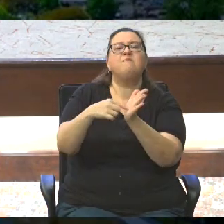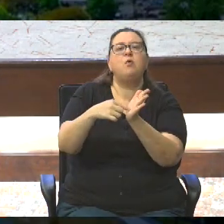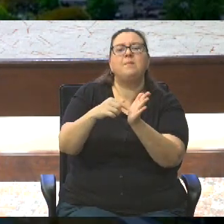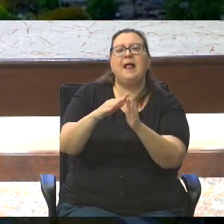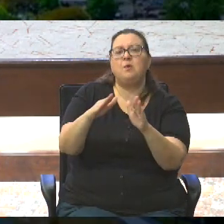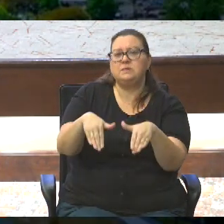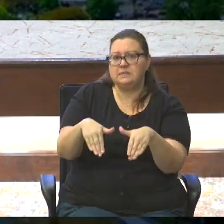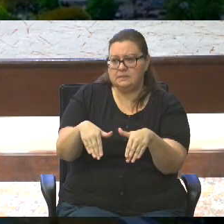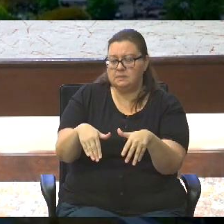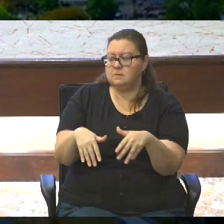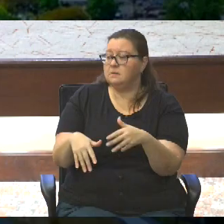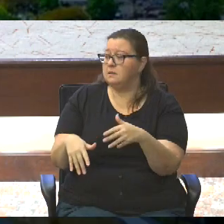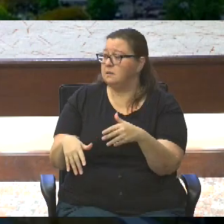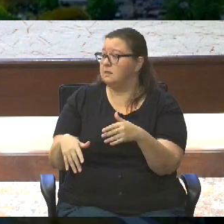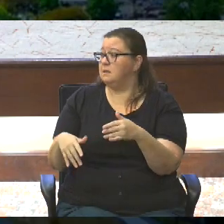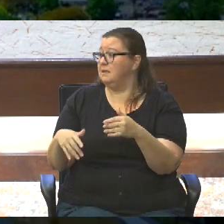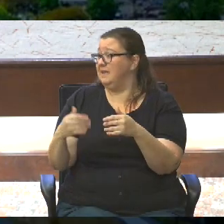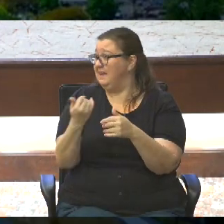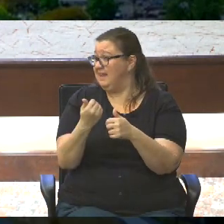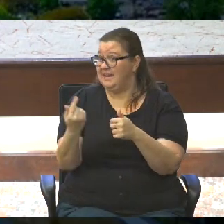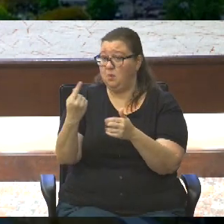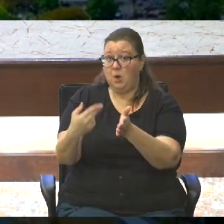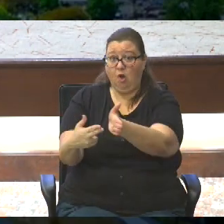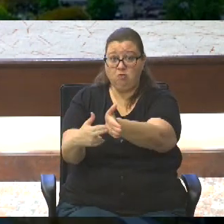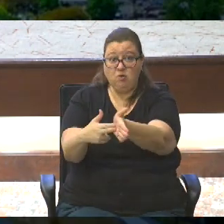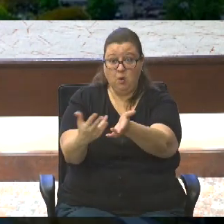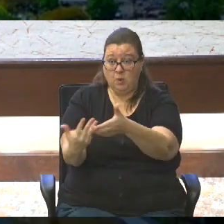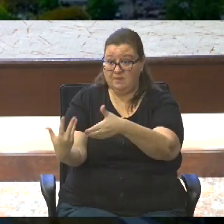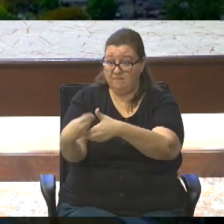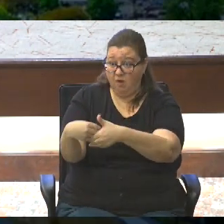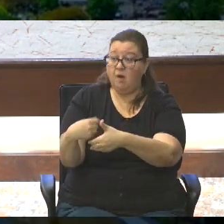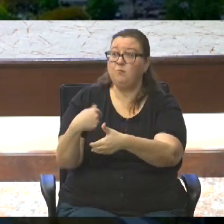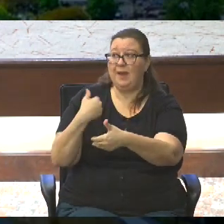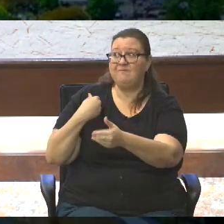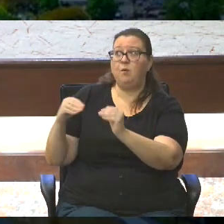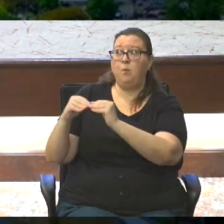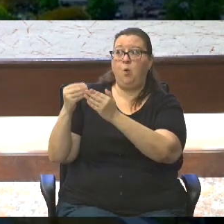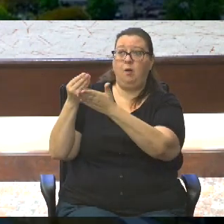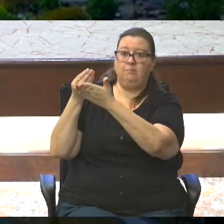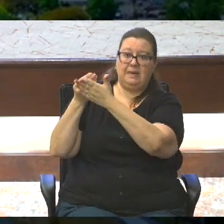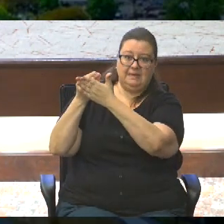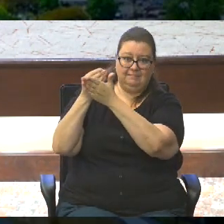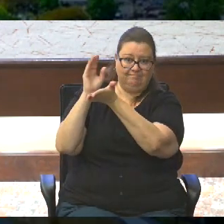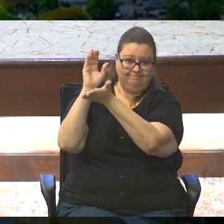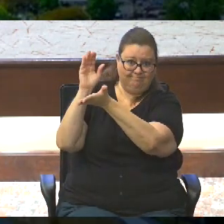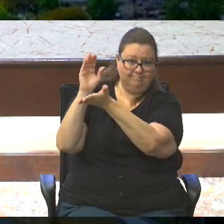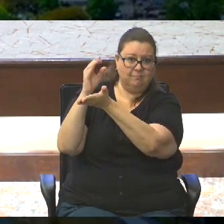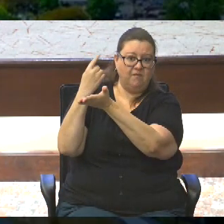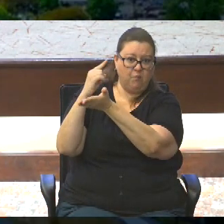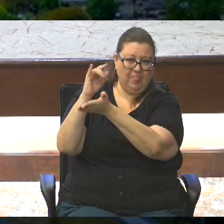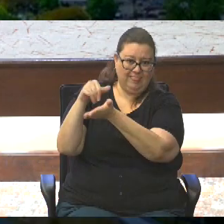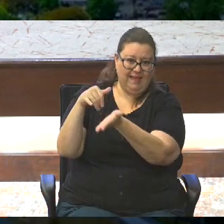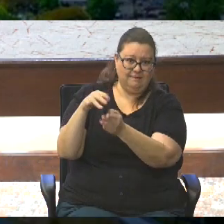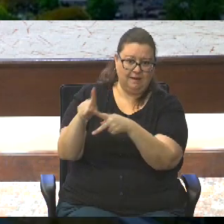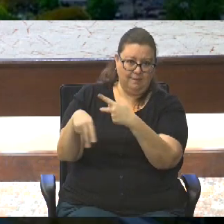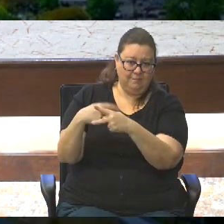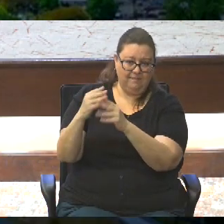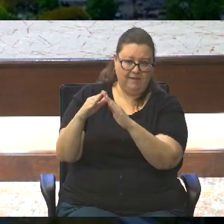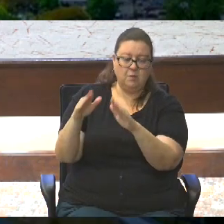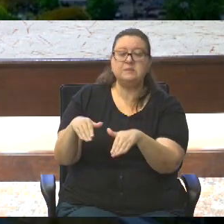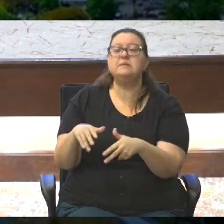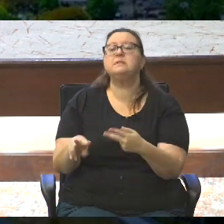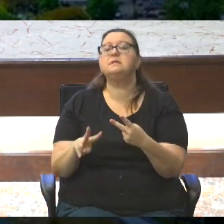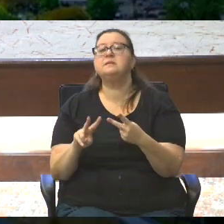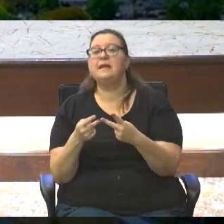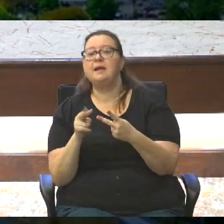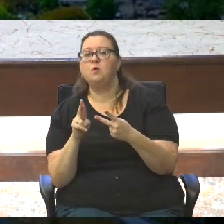listening in, we still have opportunities for affordable housing in TERS 1. Second resolution I wanted to highlight, it's actually two. It's